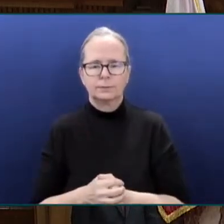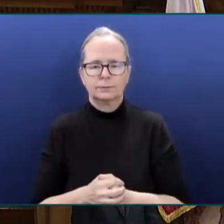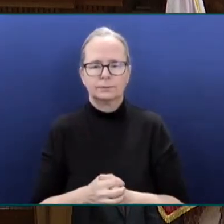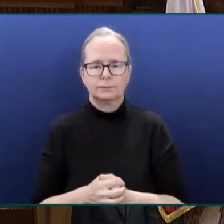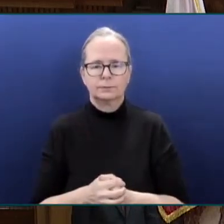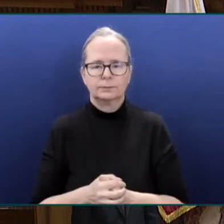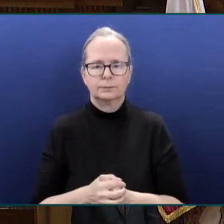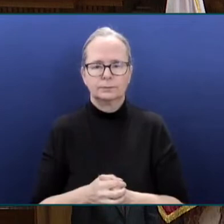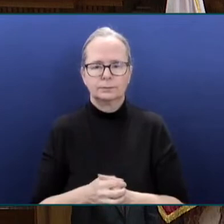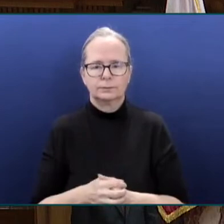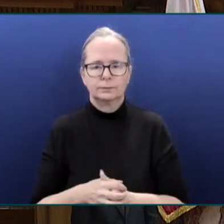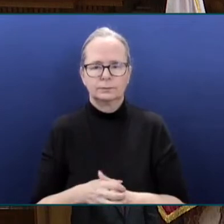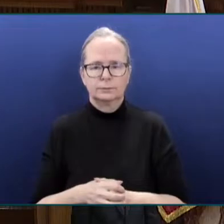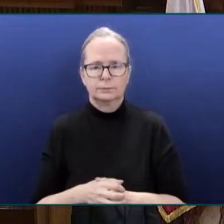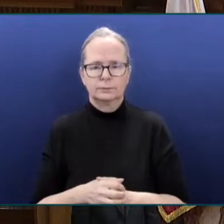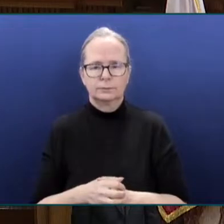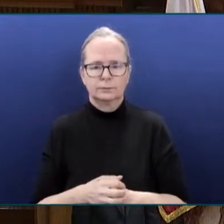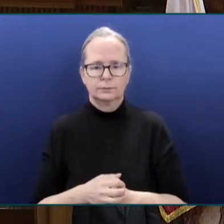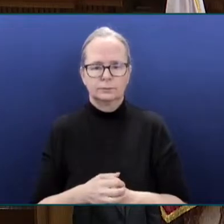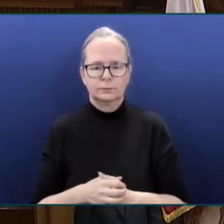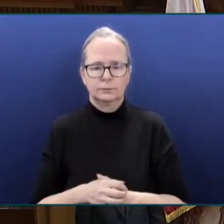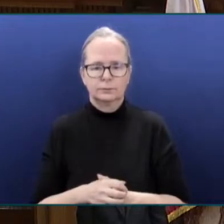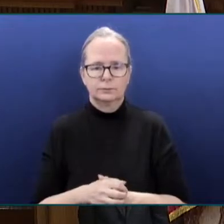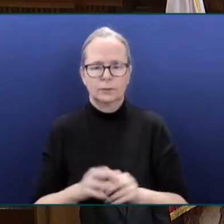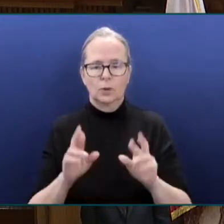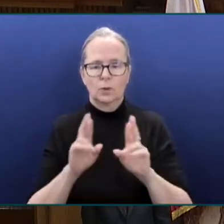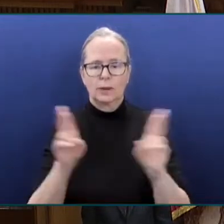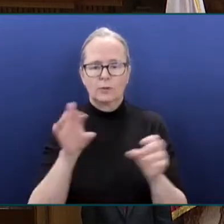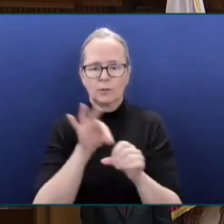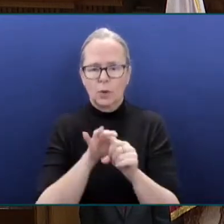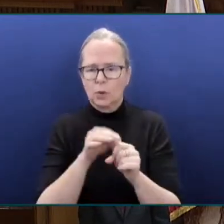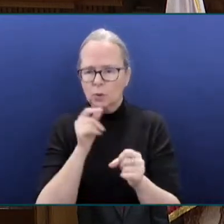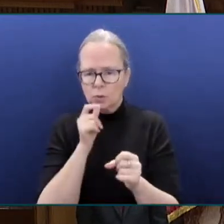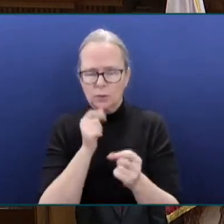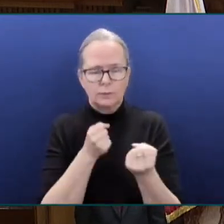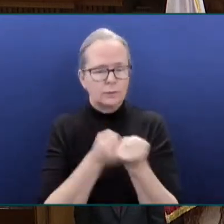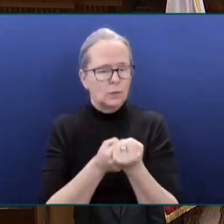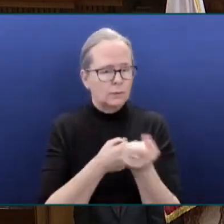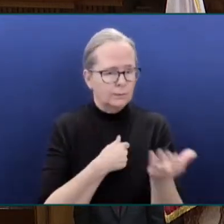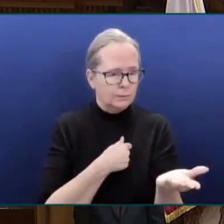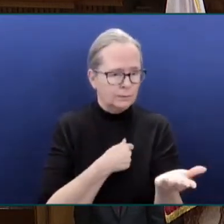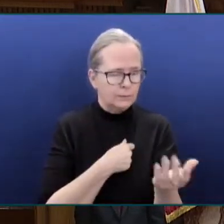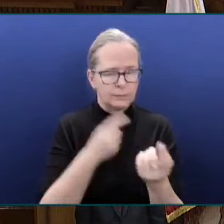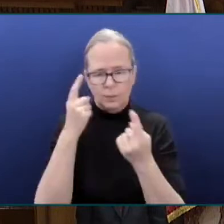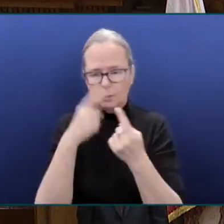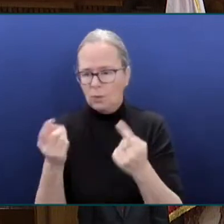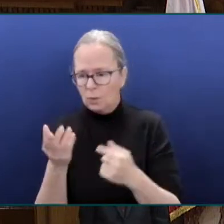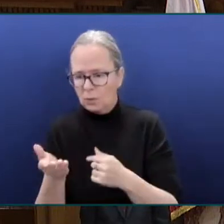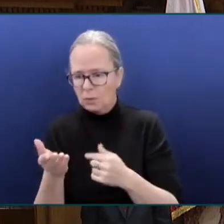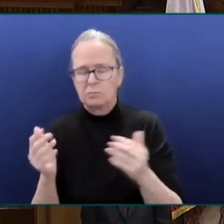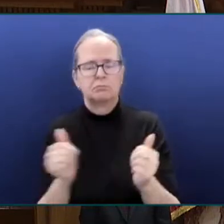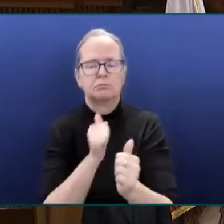You have heard the question. All those in favor indicate aye. Aye. Opposed? Motion carried.